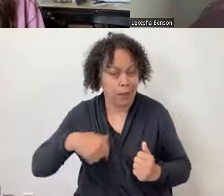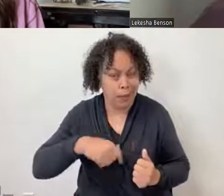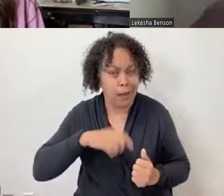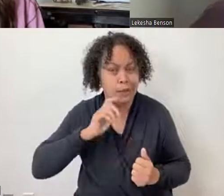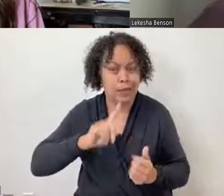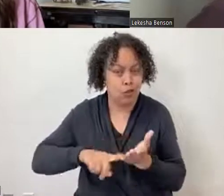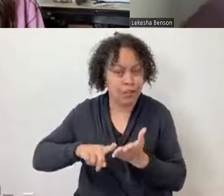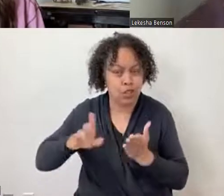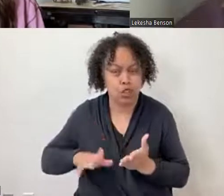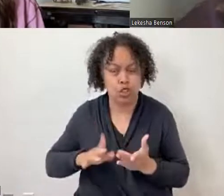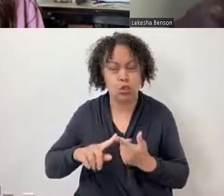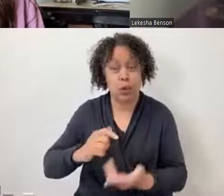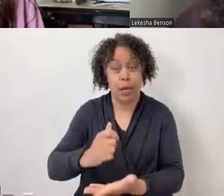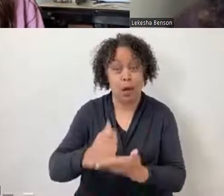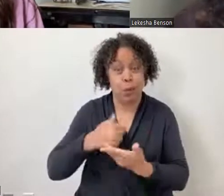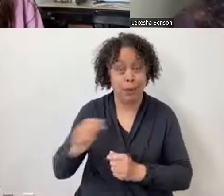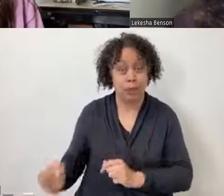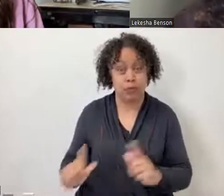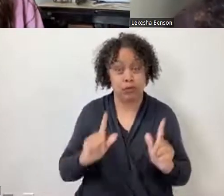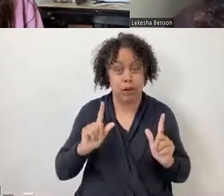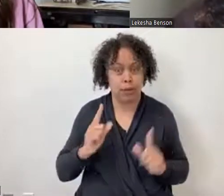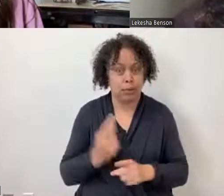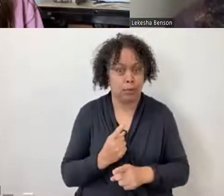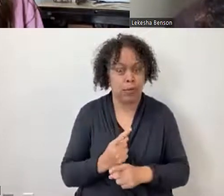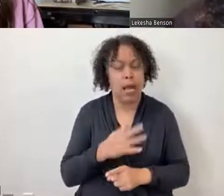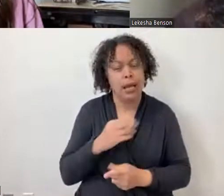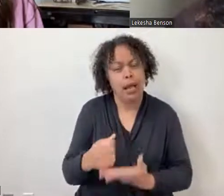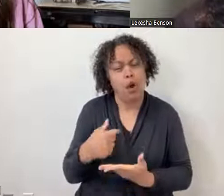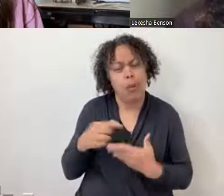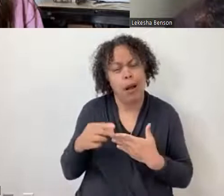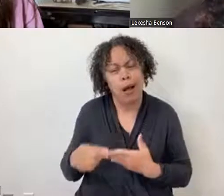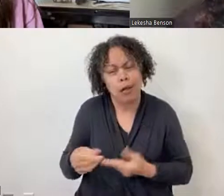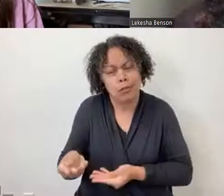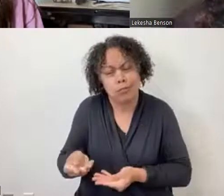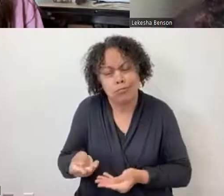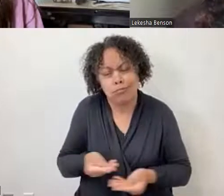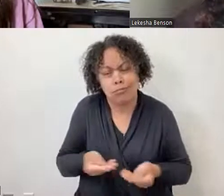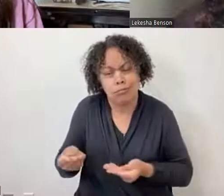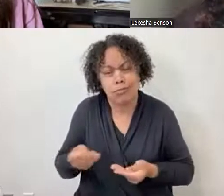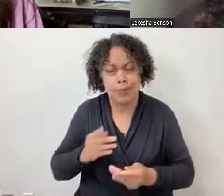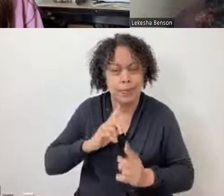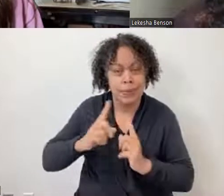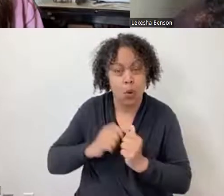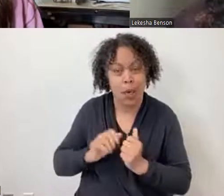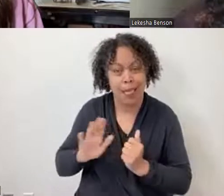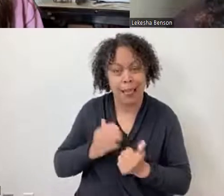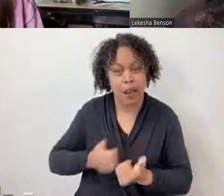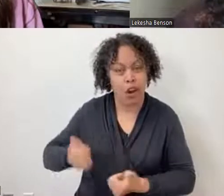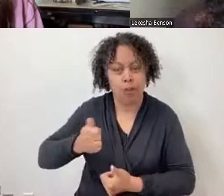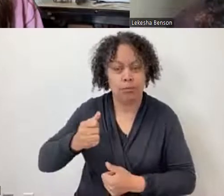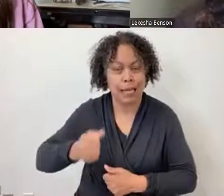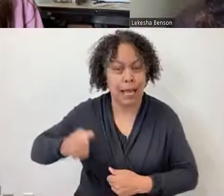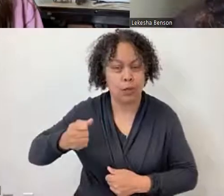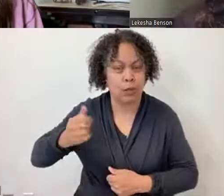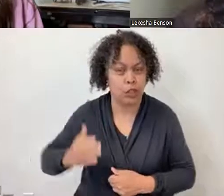us frame things. We also have them broker the conversations with their elders and individuals as they do as the